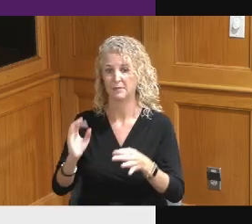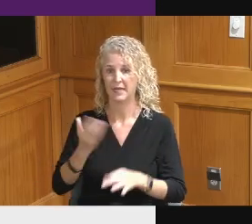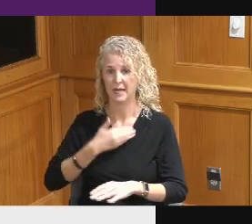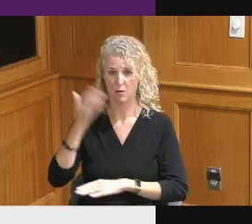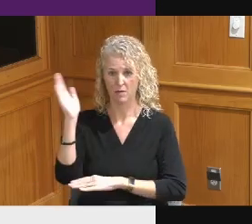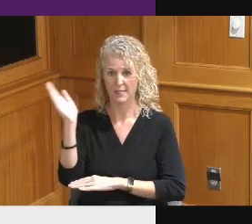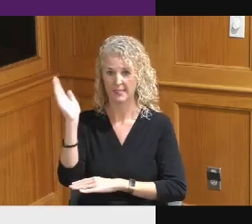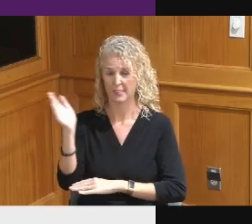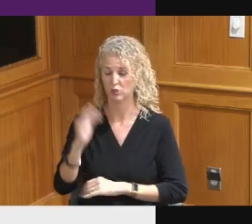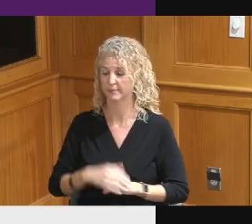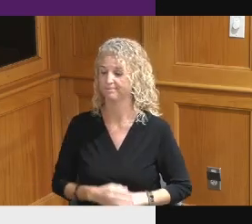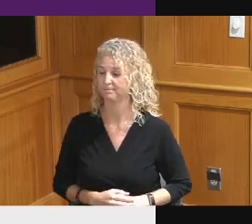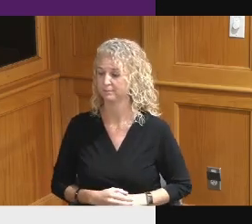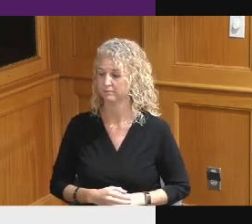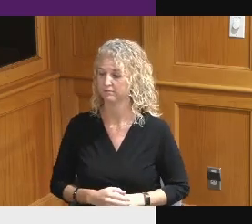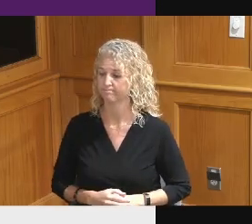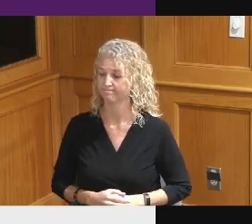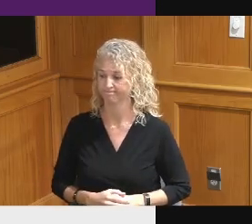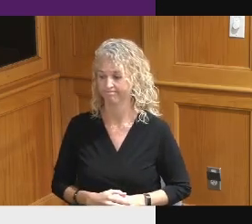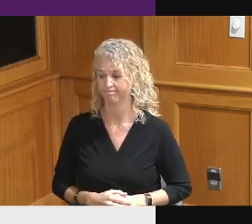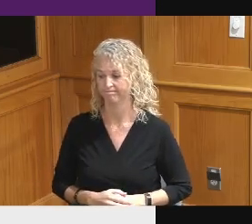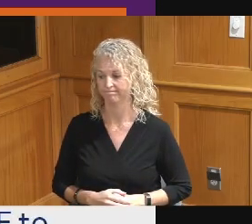presentation.